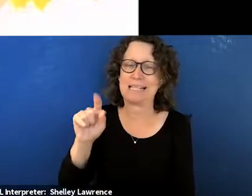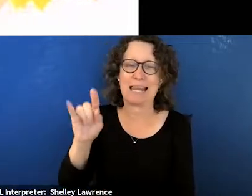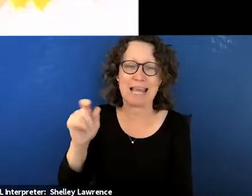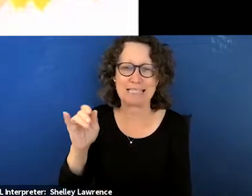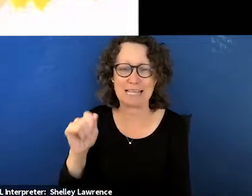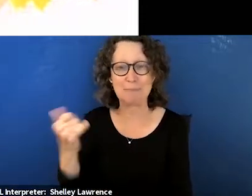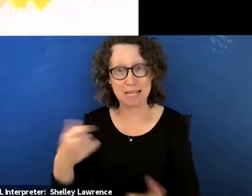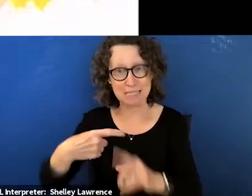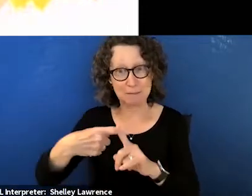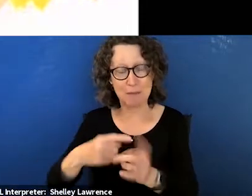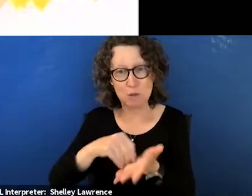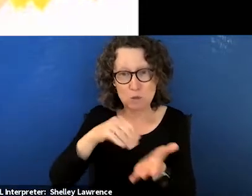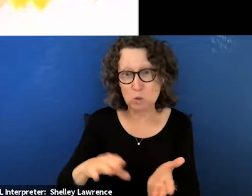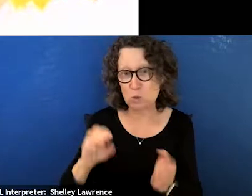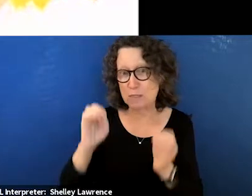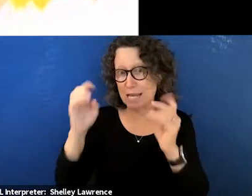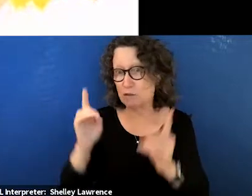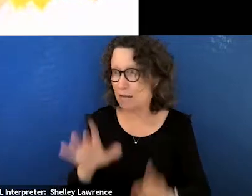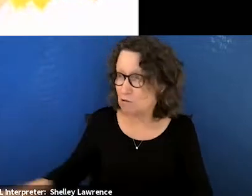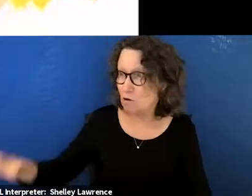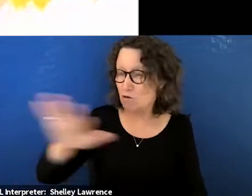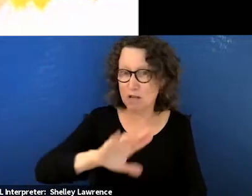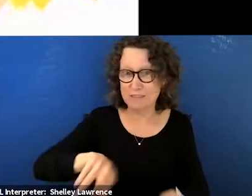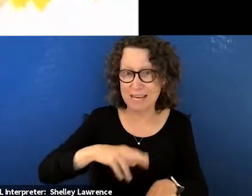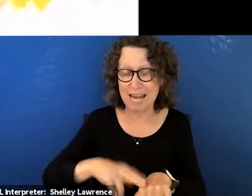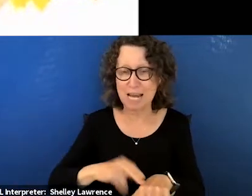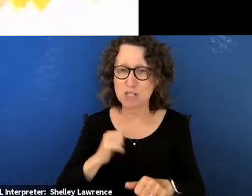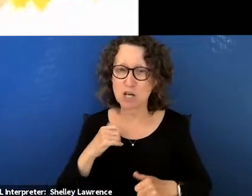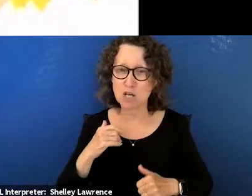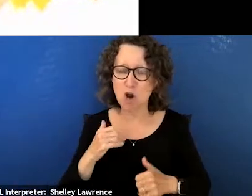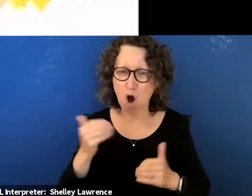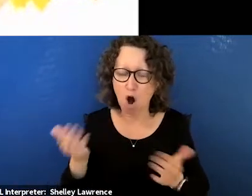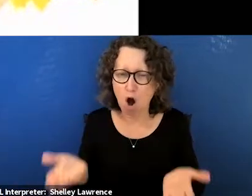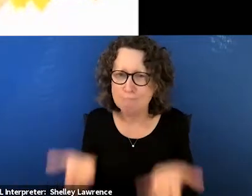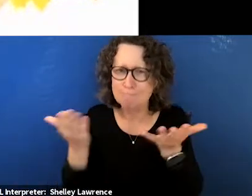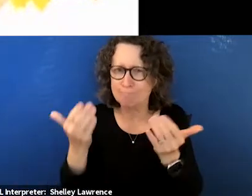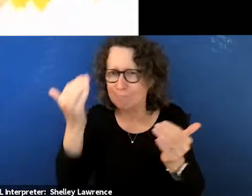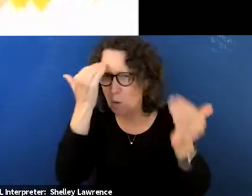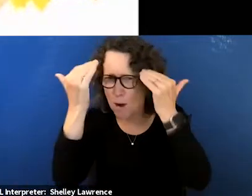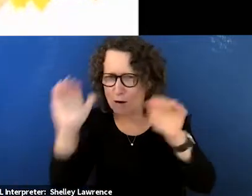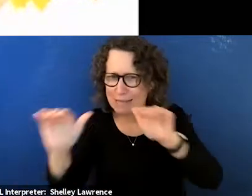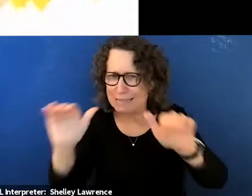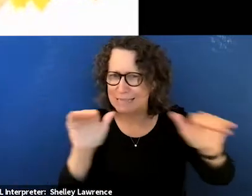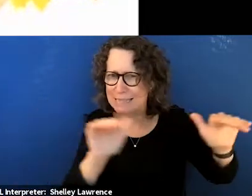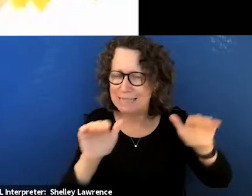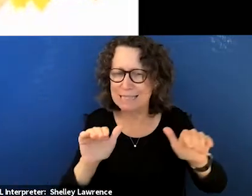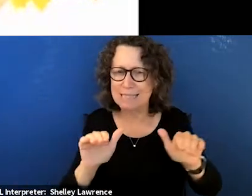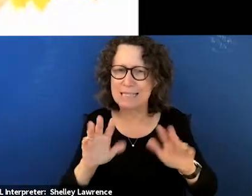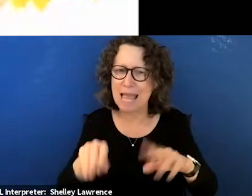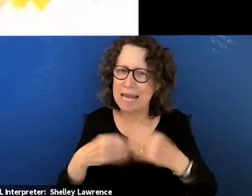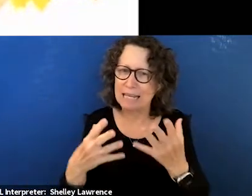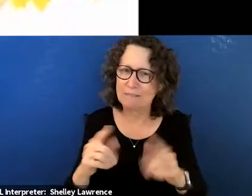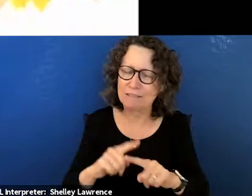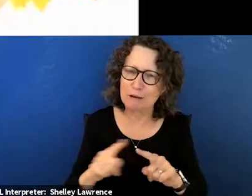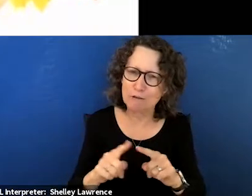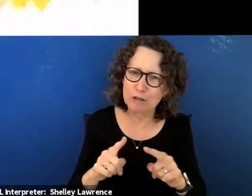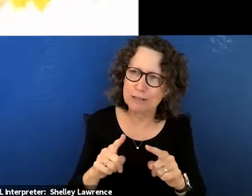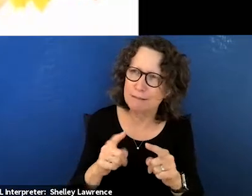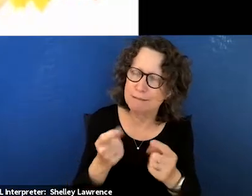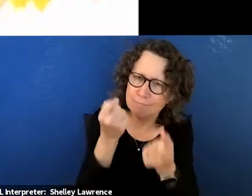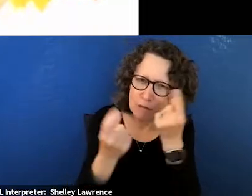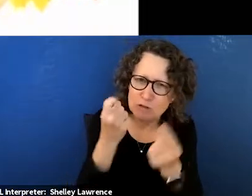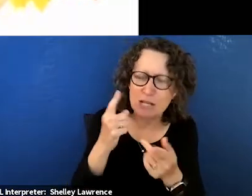students, educators, and others across the nation are raising awareness and spotlighting a range of dyslexic needs, struggles, and